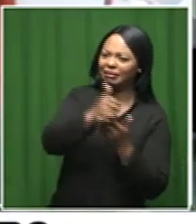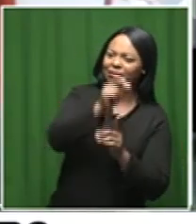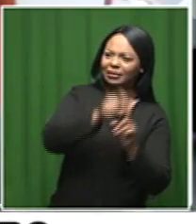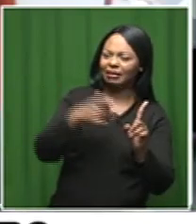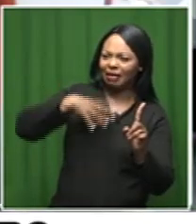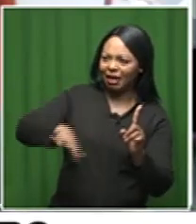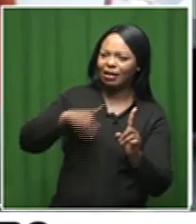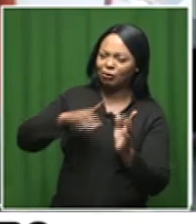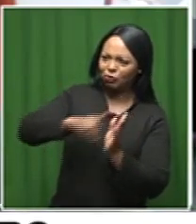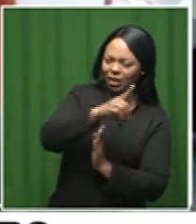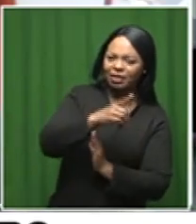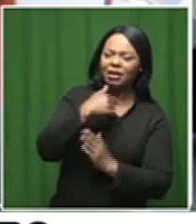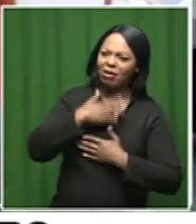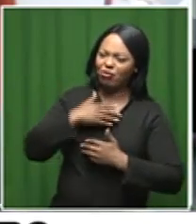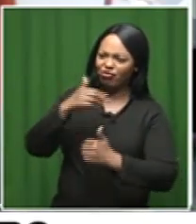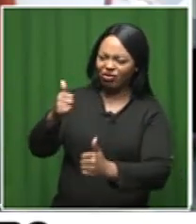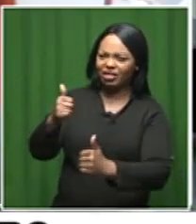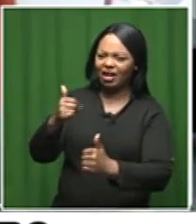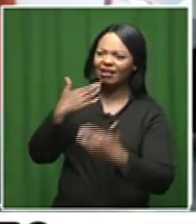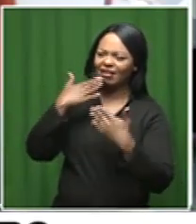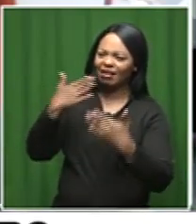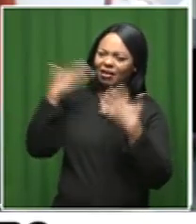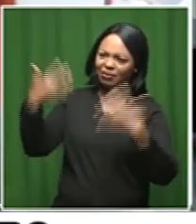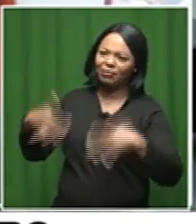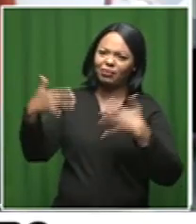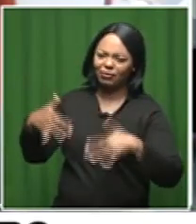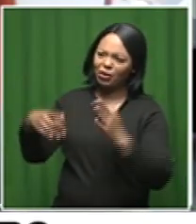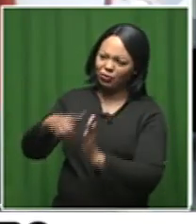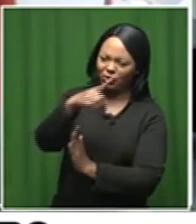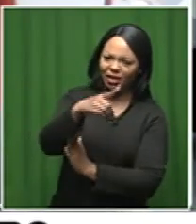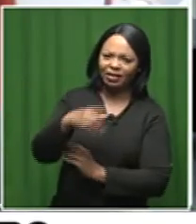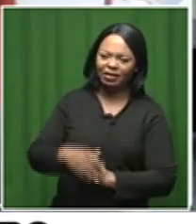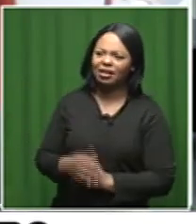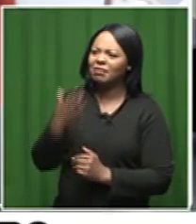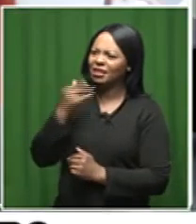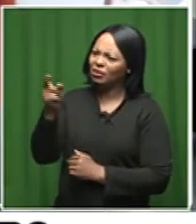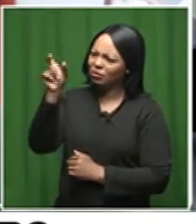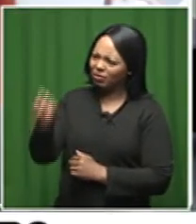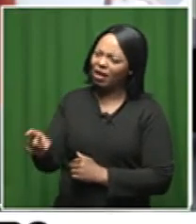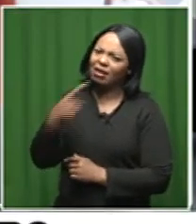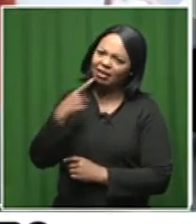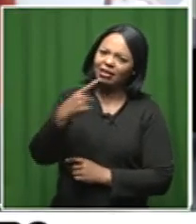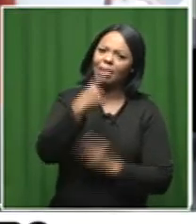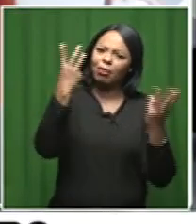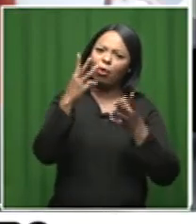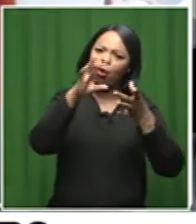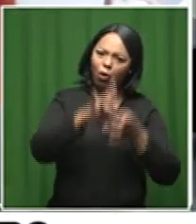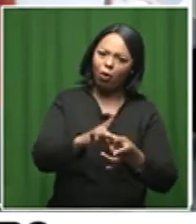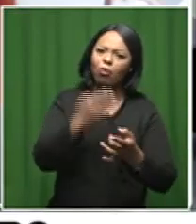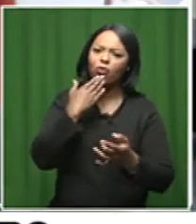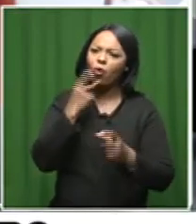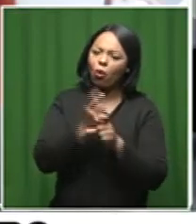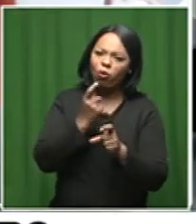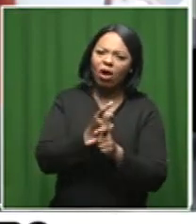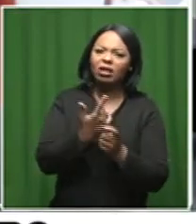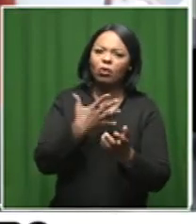really grateful for that. And we really are grateful for you. And of course, would like a message, for the people that are at home, that are potential donors and just aren't